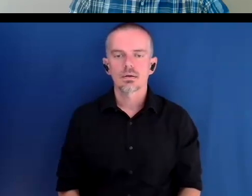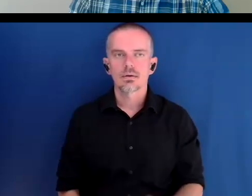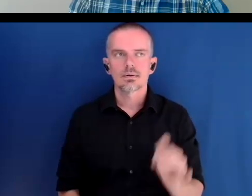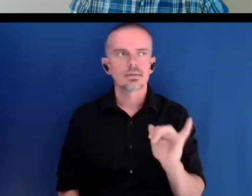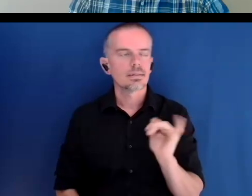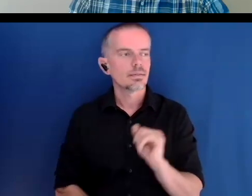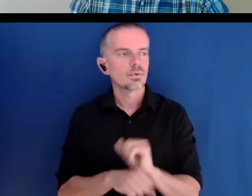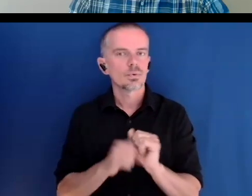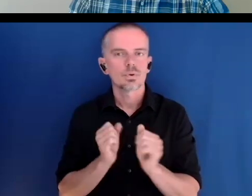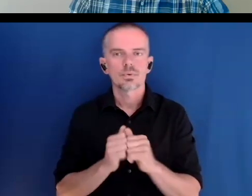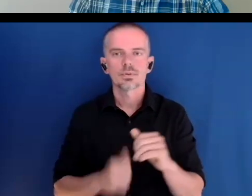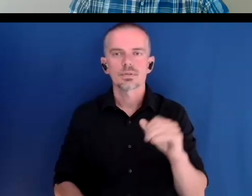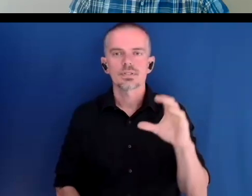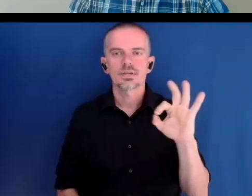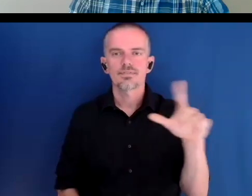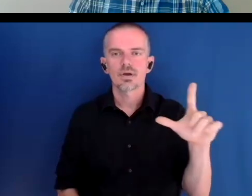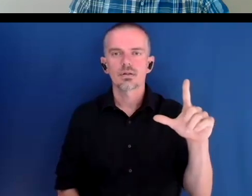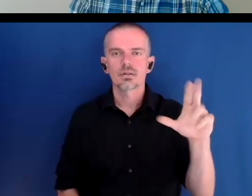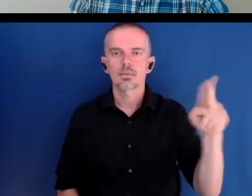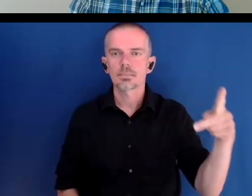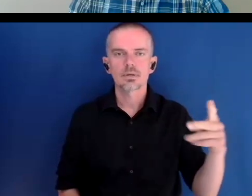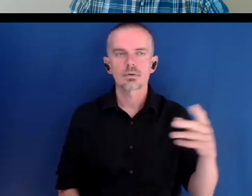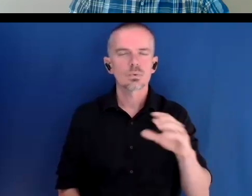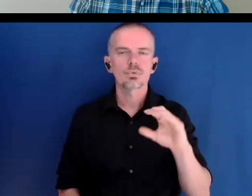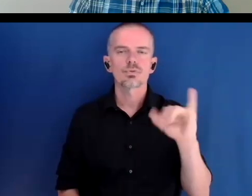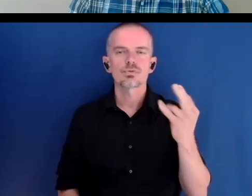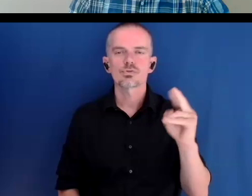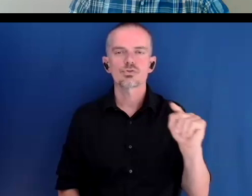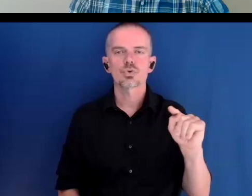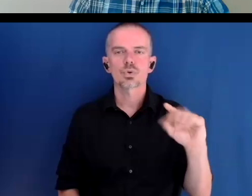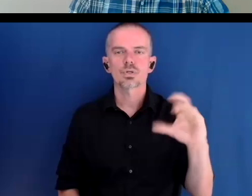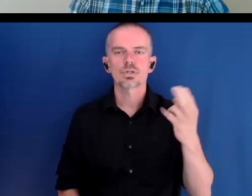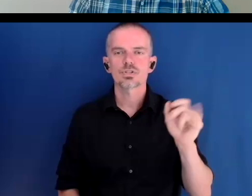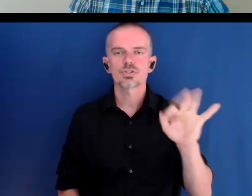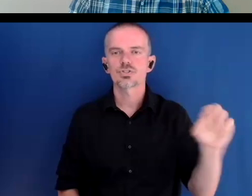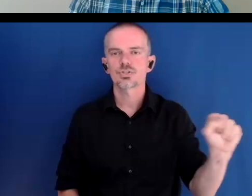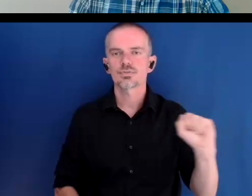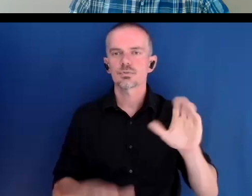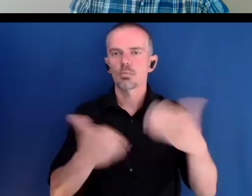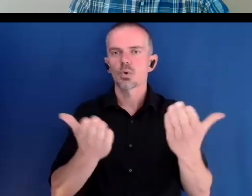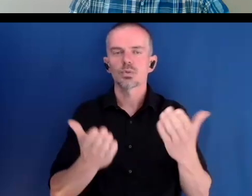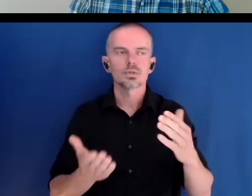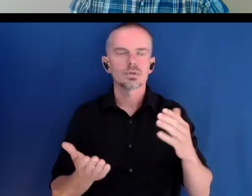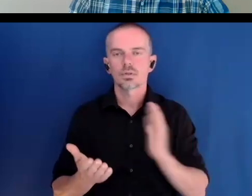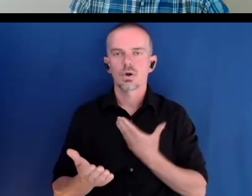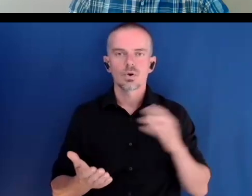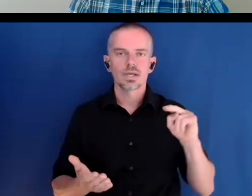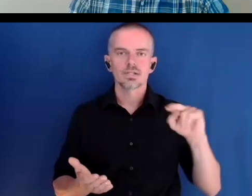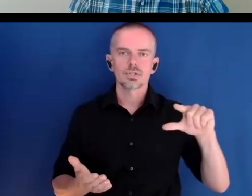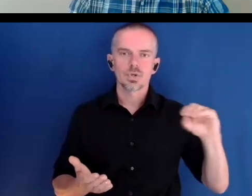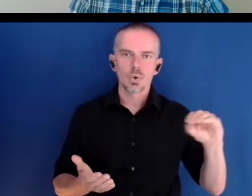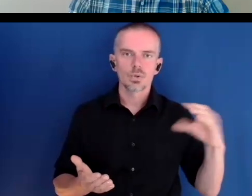the CFLRP or the Joint Chiefs proposals that a lot of our NGOs and adjacent